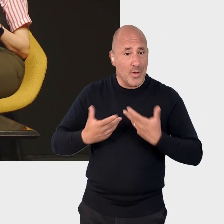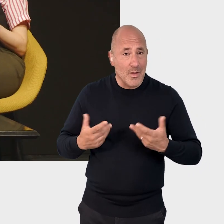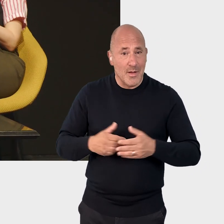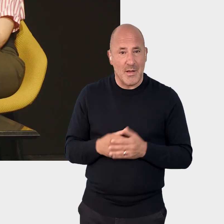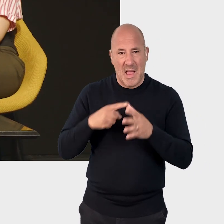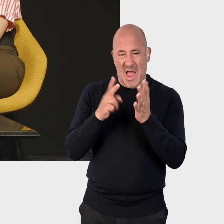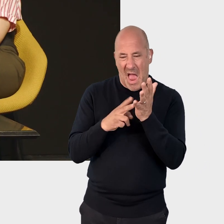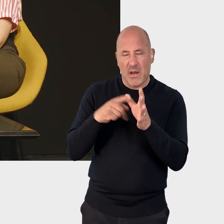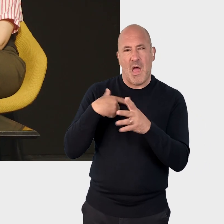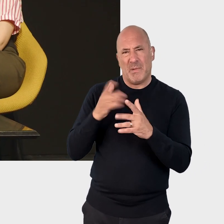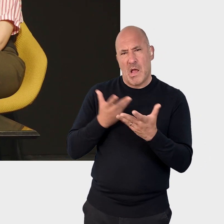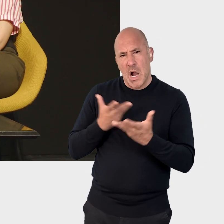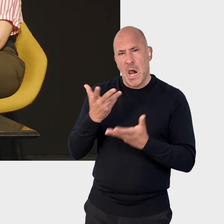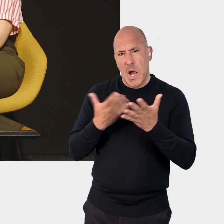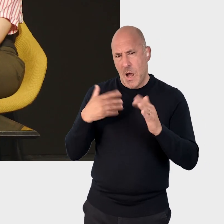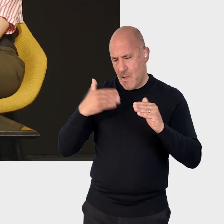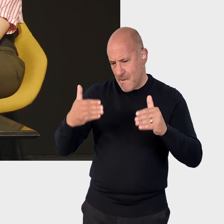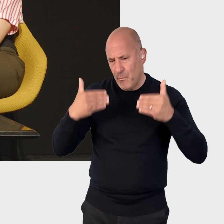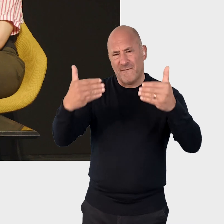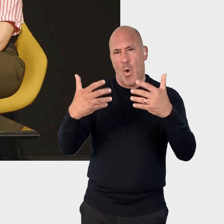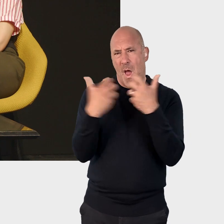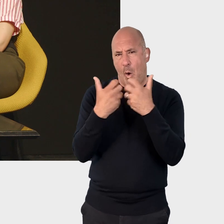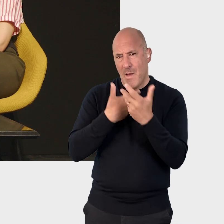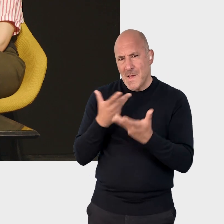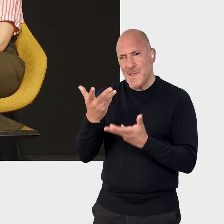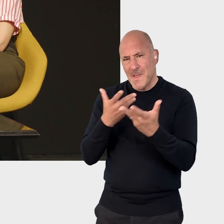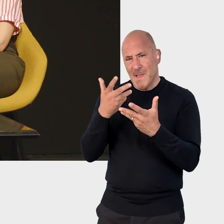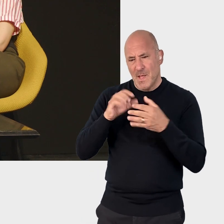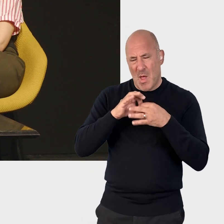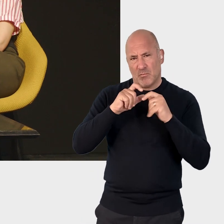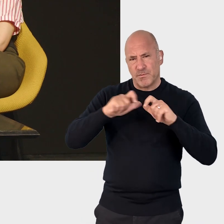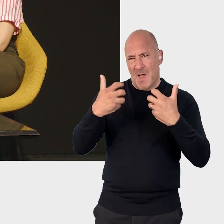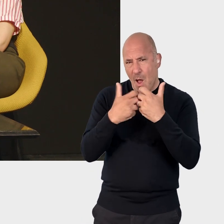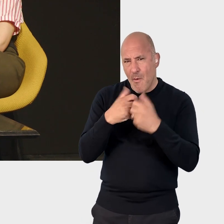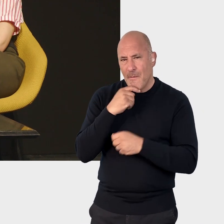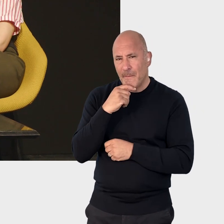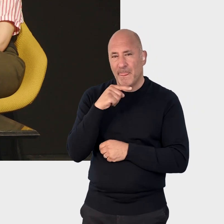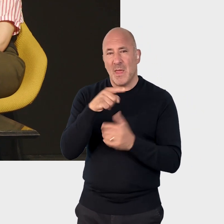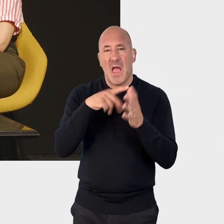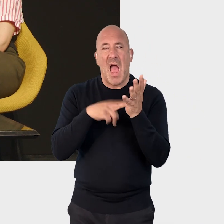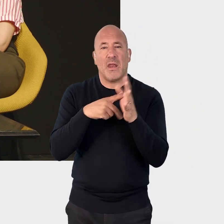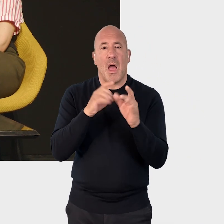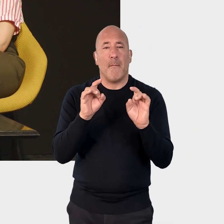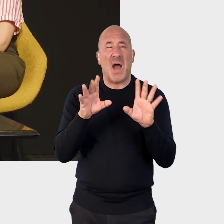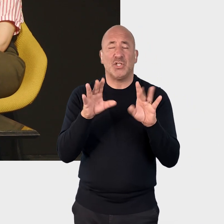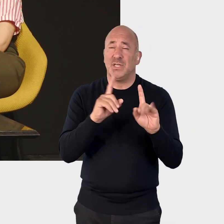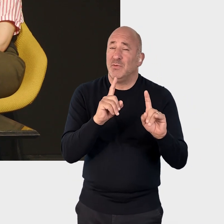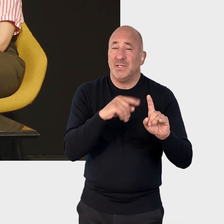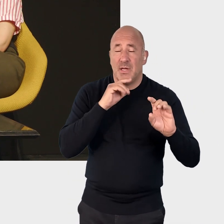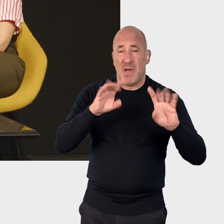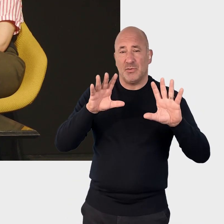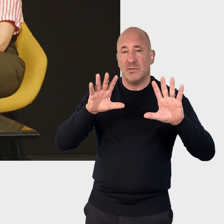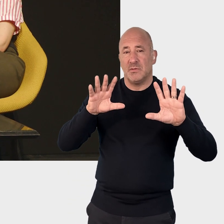really interesting for us. Anna and I have had conversations about how we move our project forward and how we continue our